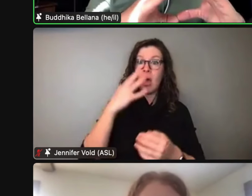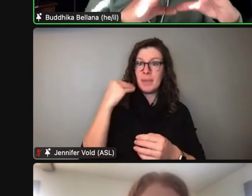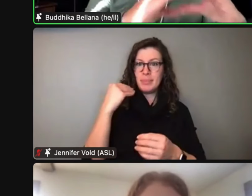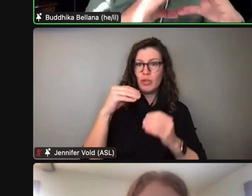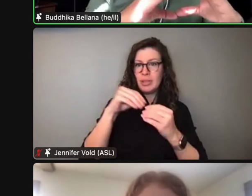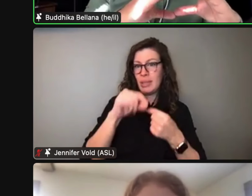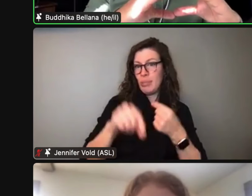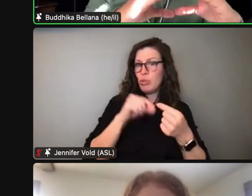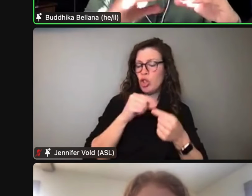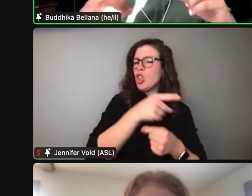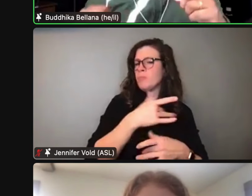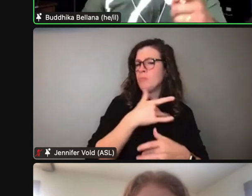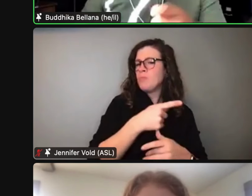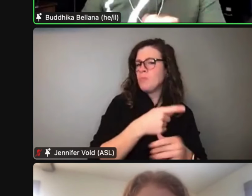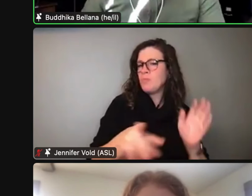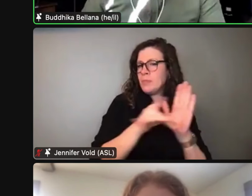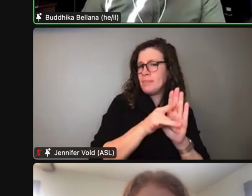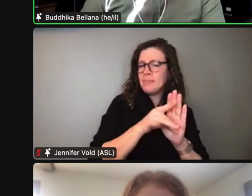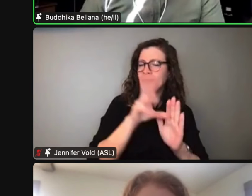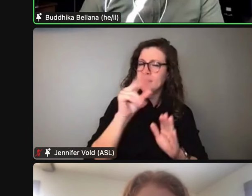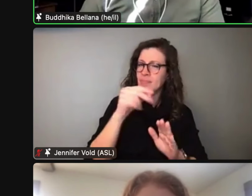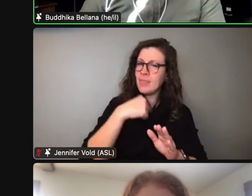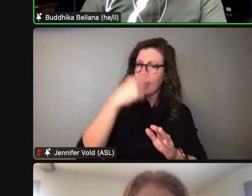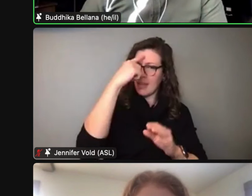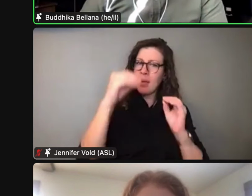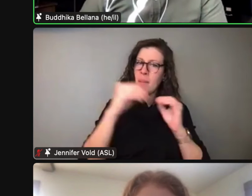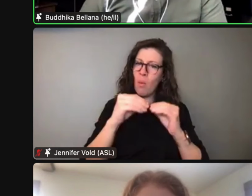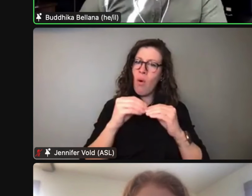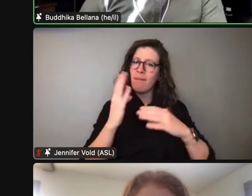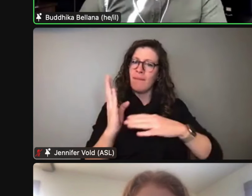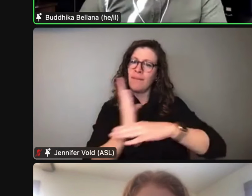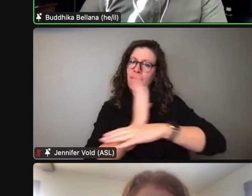particular stick. I think it's more of a continuum, and I think the